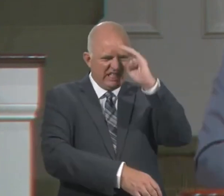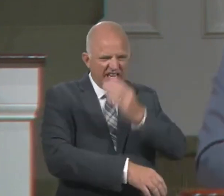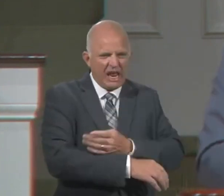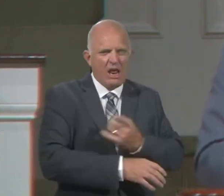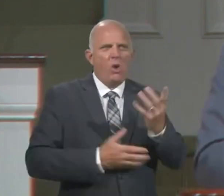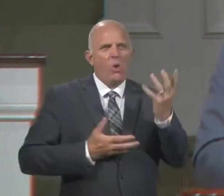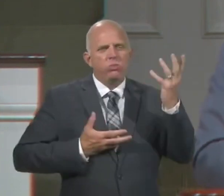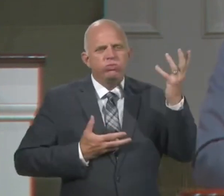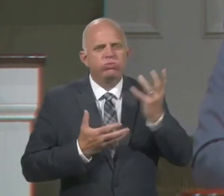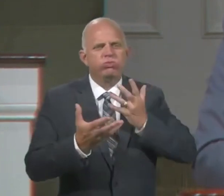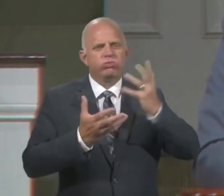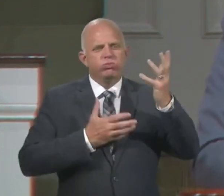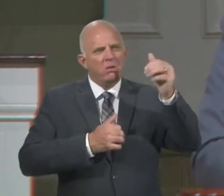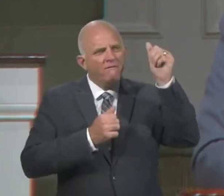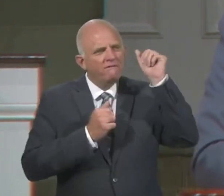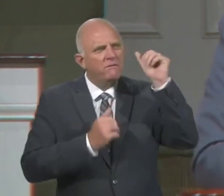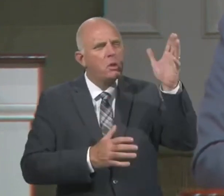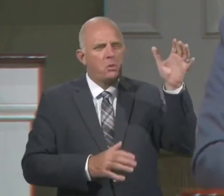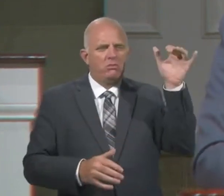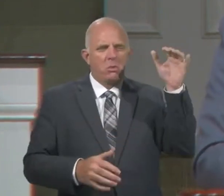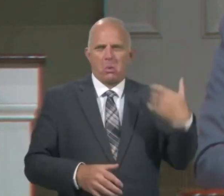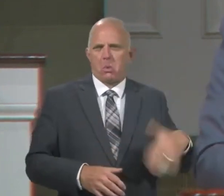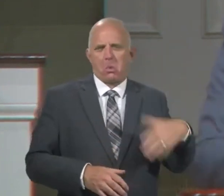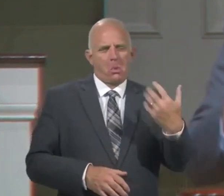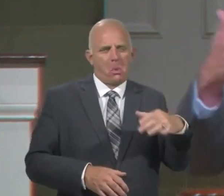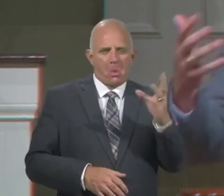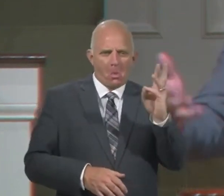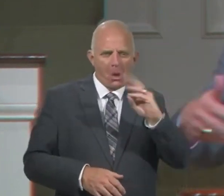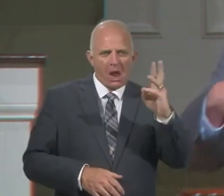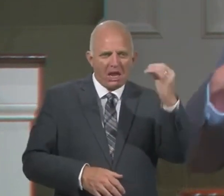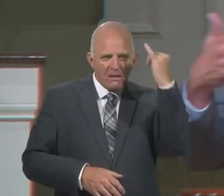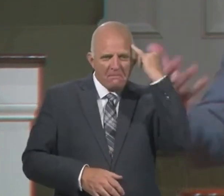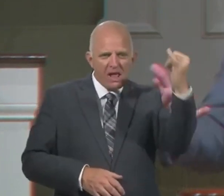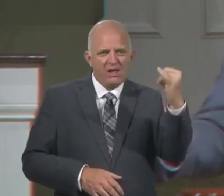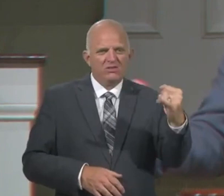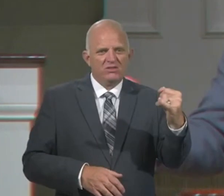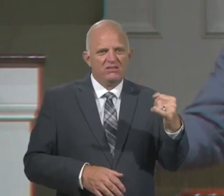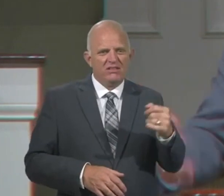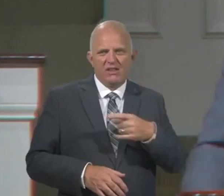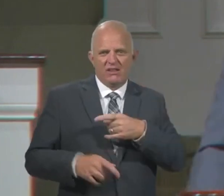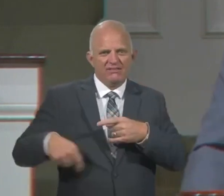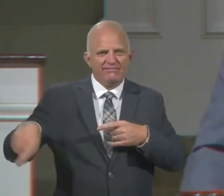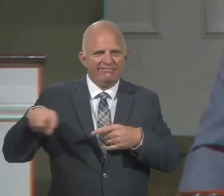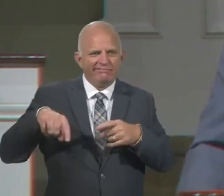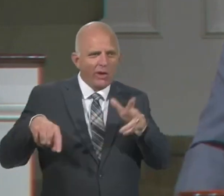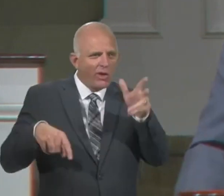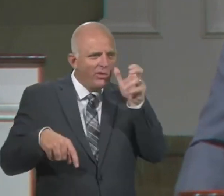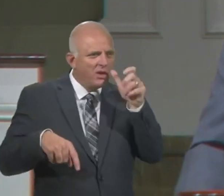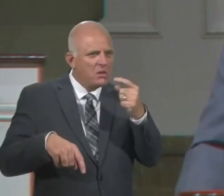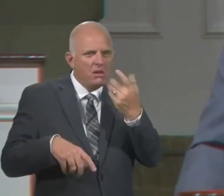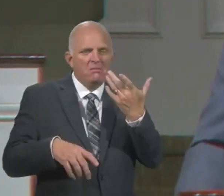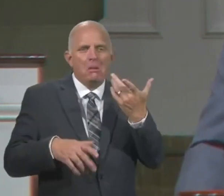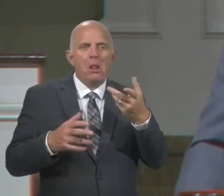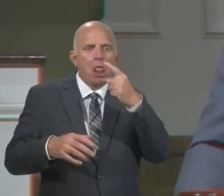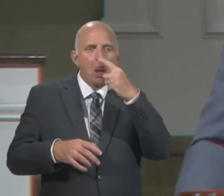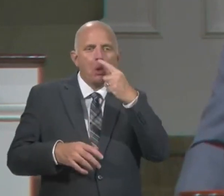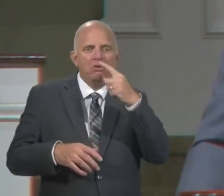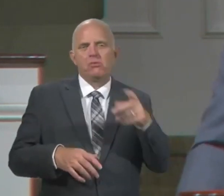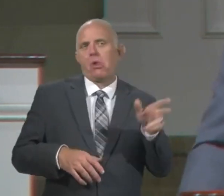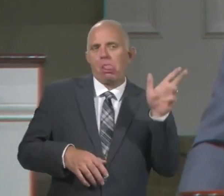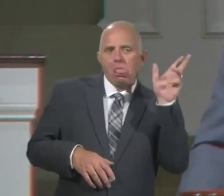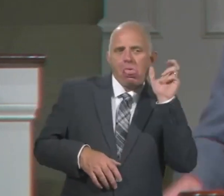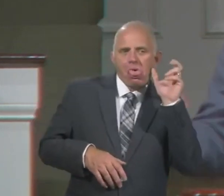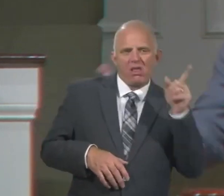Father? Can you imagine being that one kind of eavesdropping on Jesus as he talks to